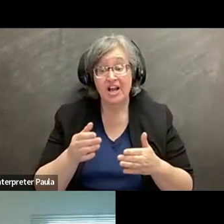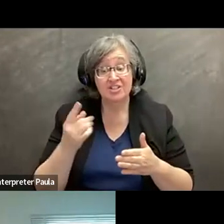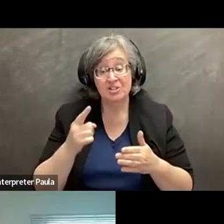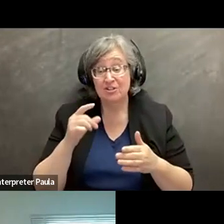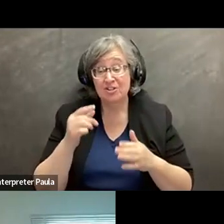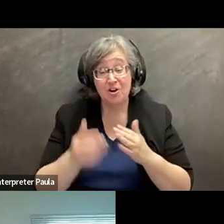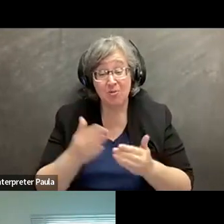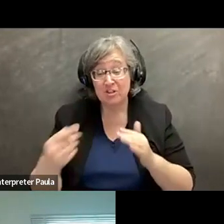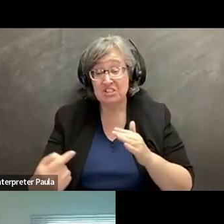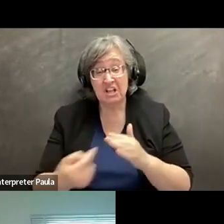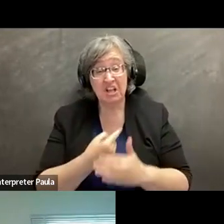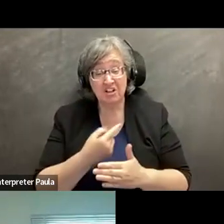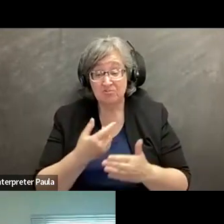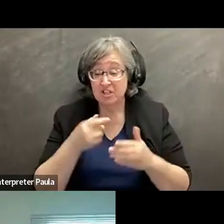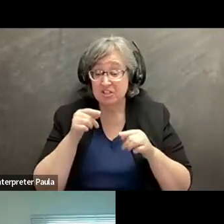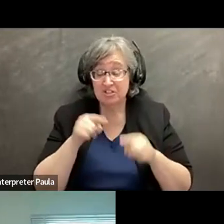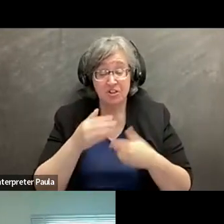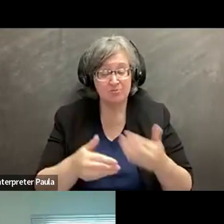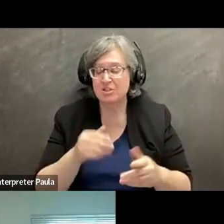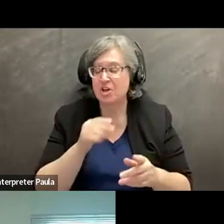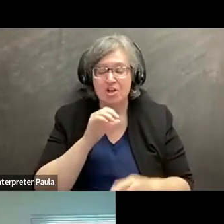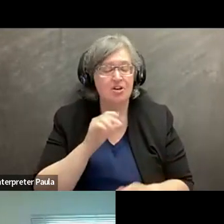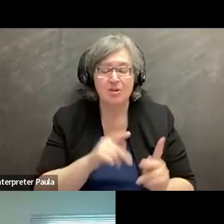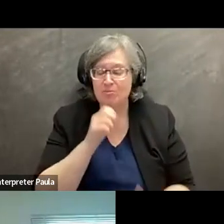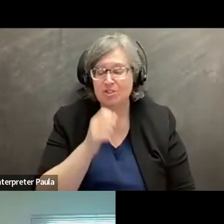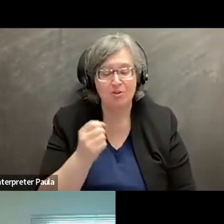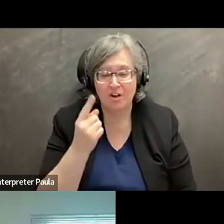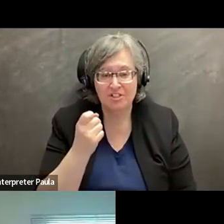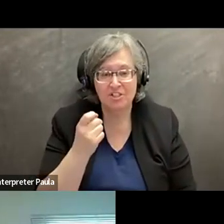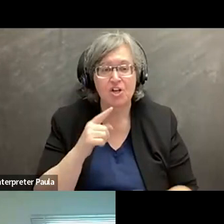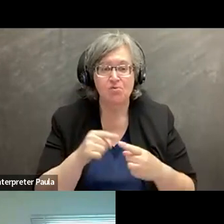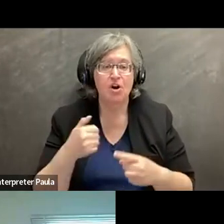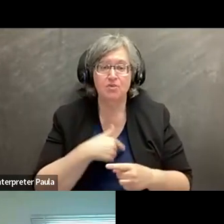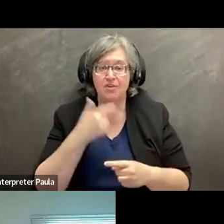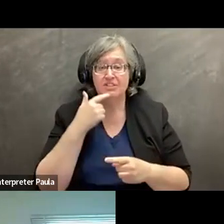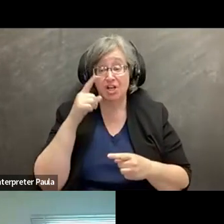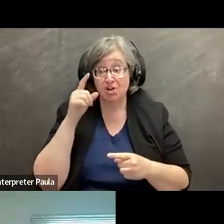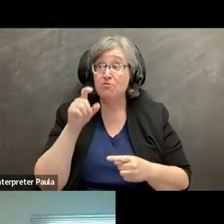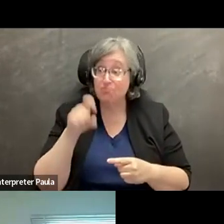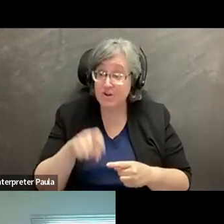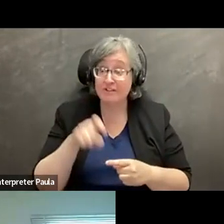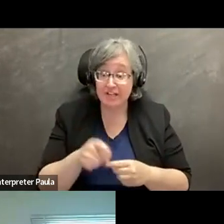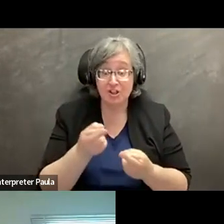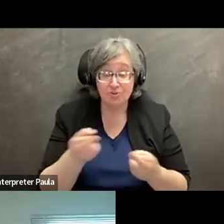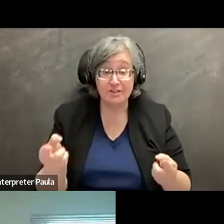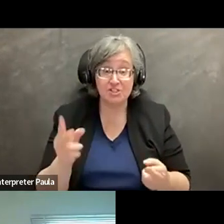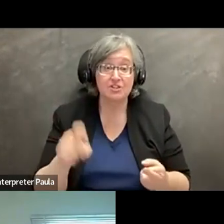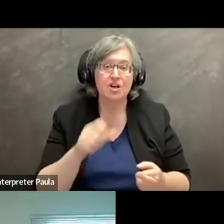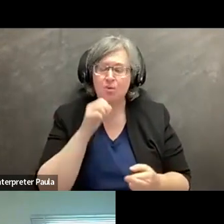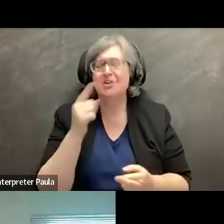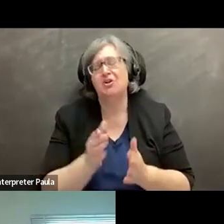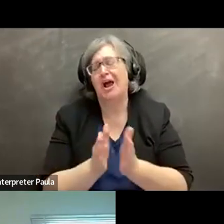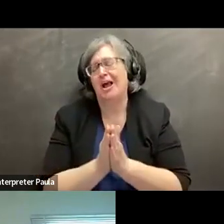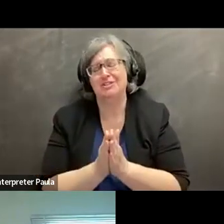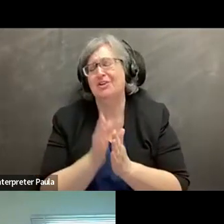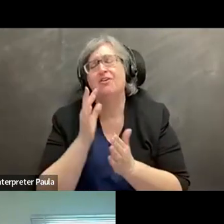process, right? I don't think people fully get when we say we really do need these resources, right? And we're not just asking